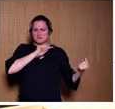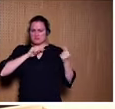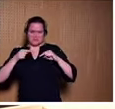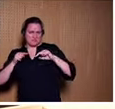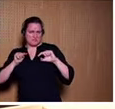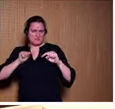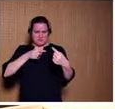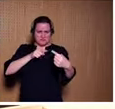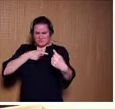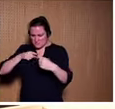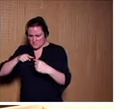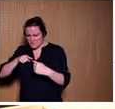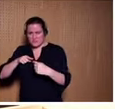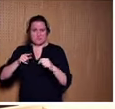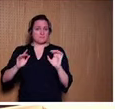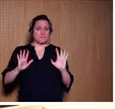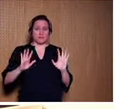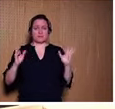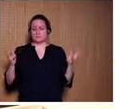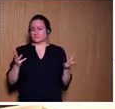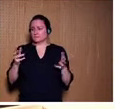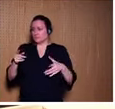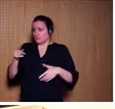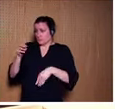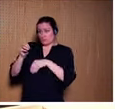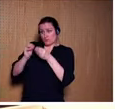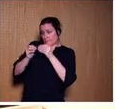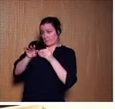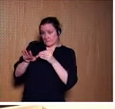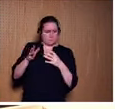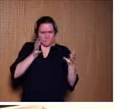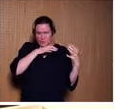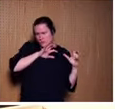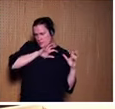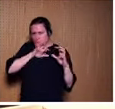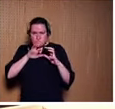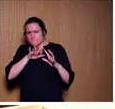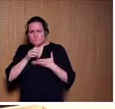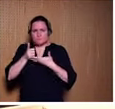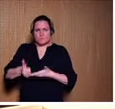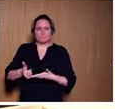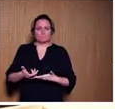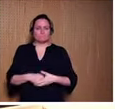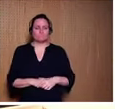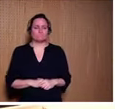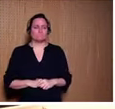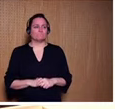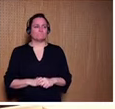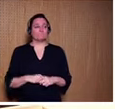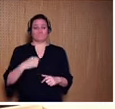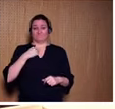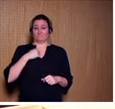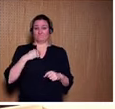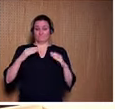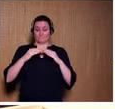come together to show up for one another in time of trouble. I remember when a court group called Bado would attack